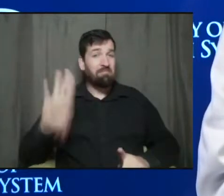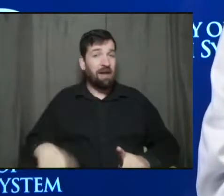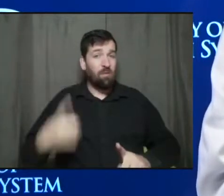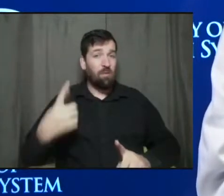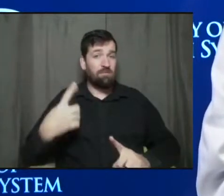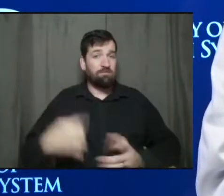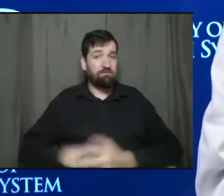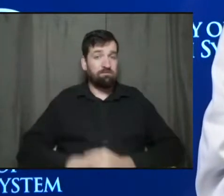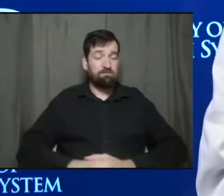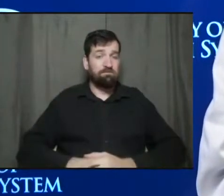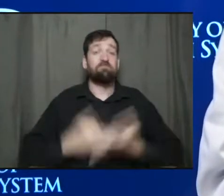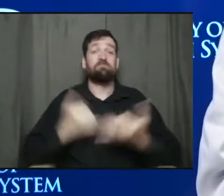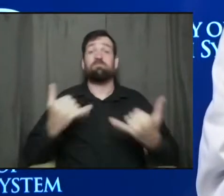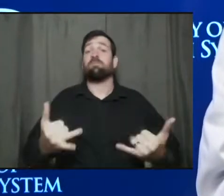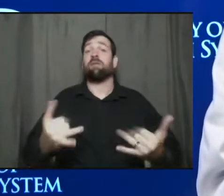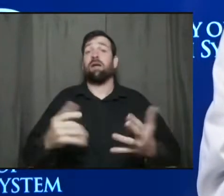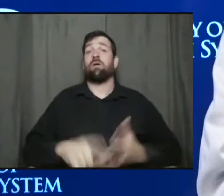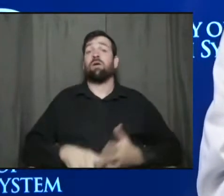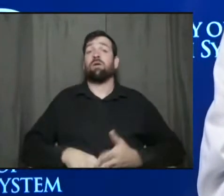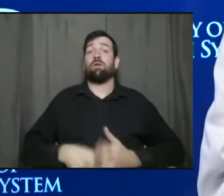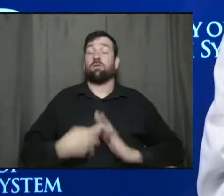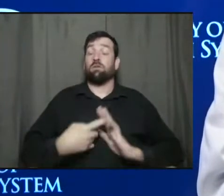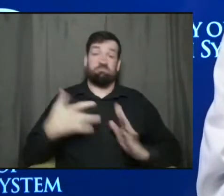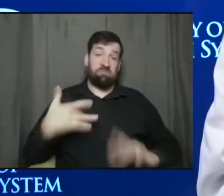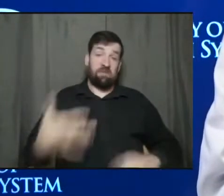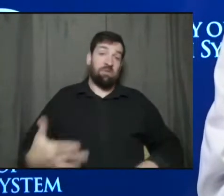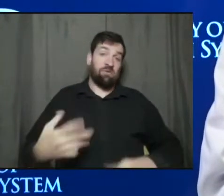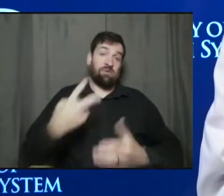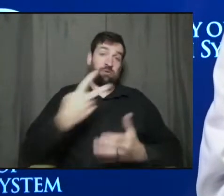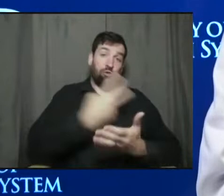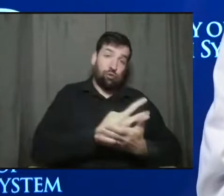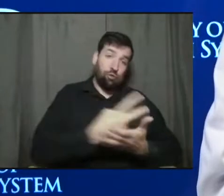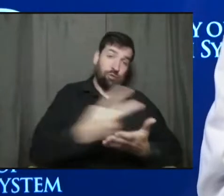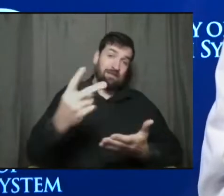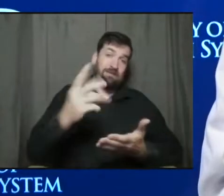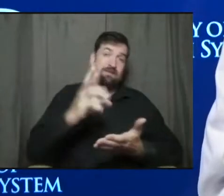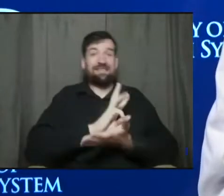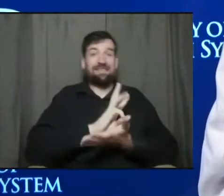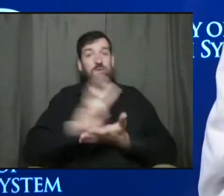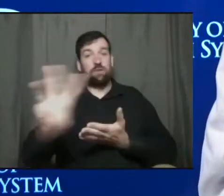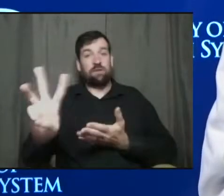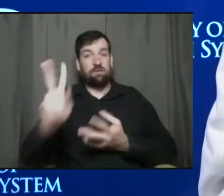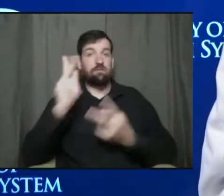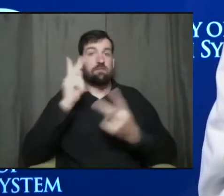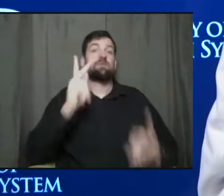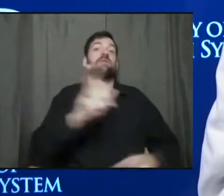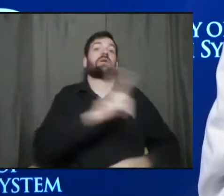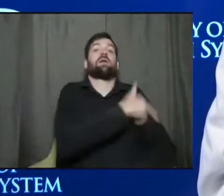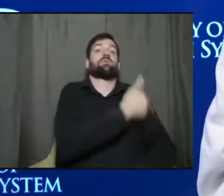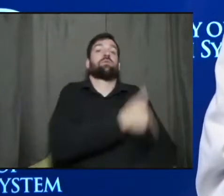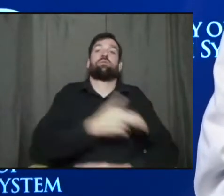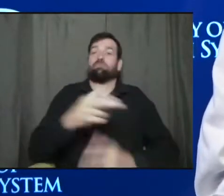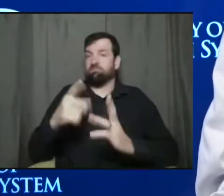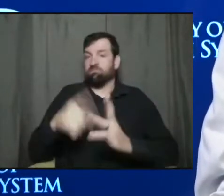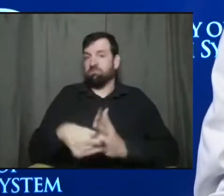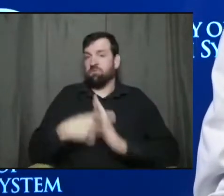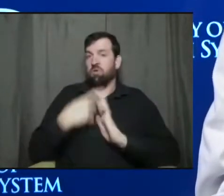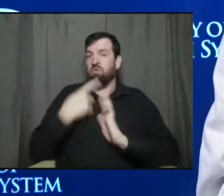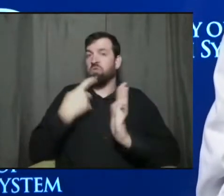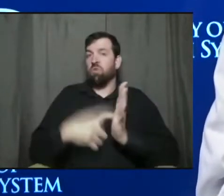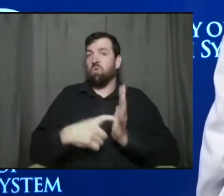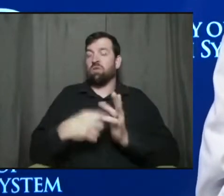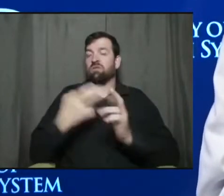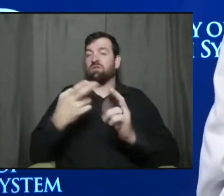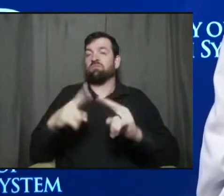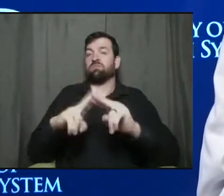that we're starting to see, typical, it takes 2 to 6 weeks to see what happens to hospitalizations. We're starting to see the uptick in hospitalizations. We'll see